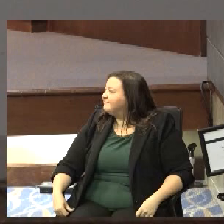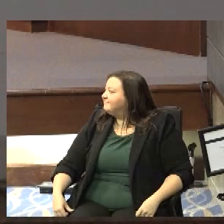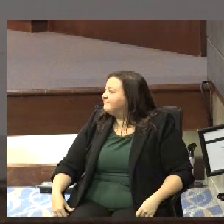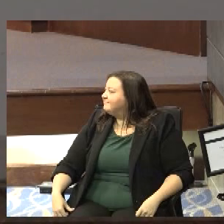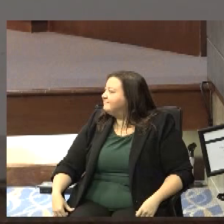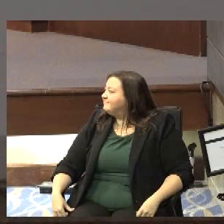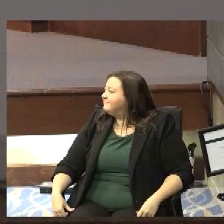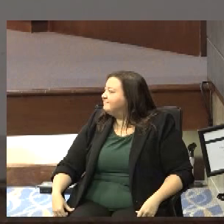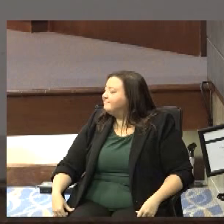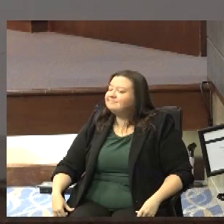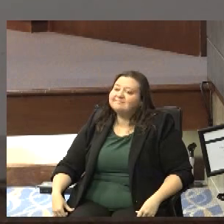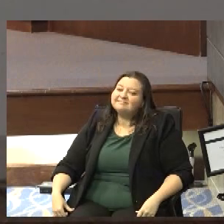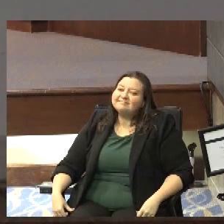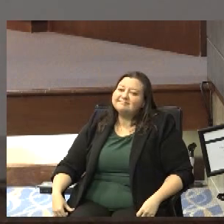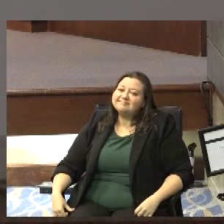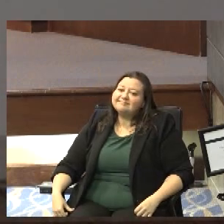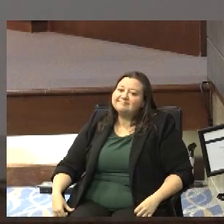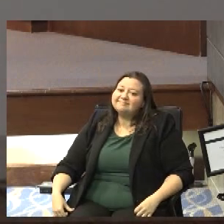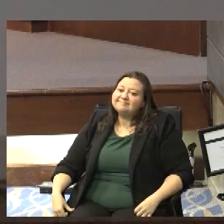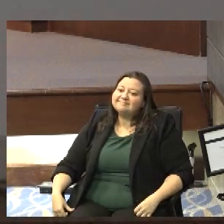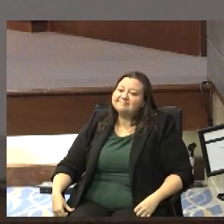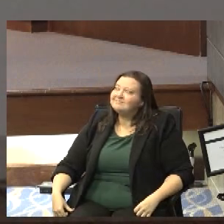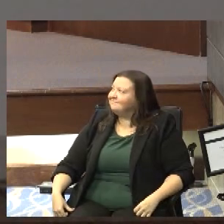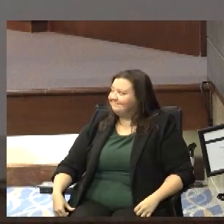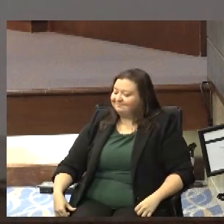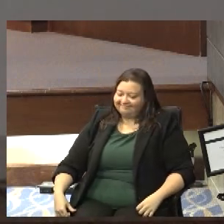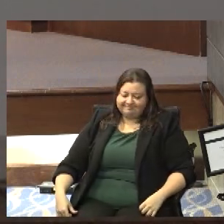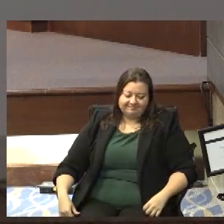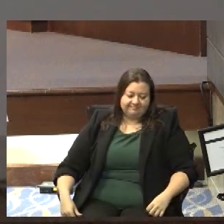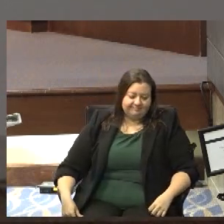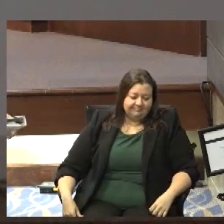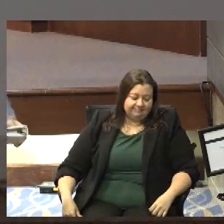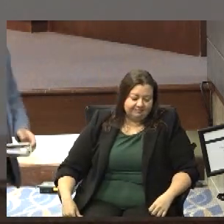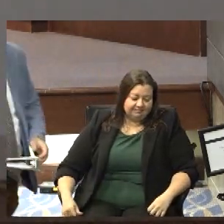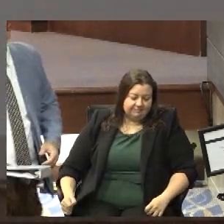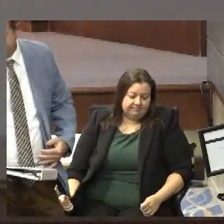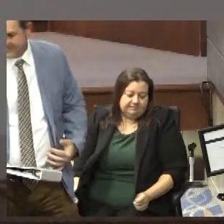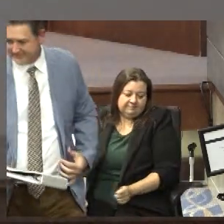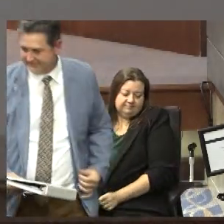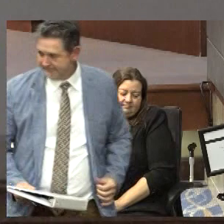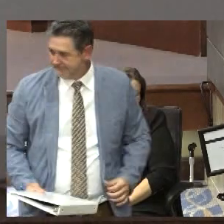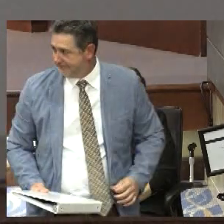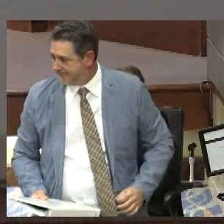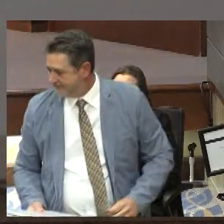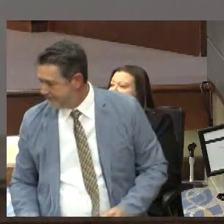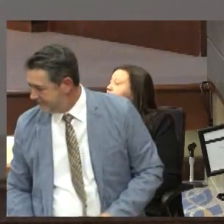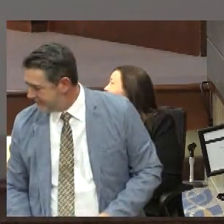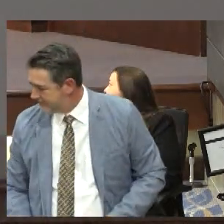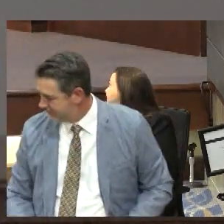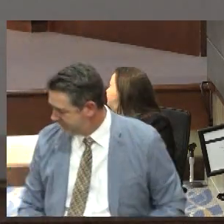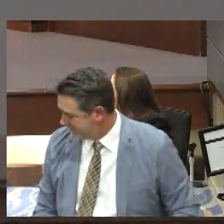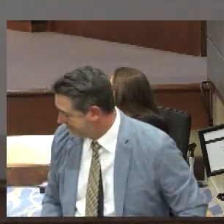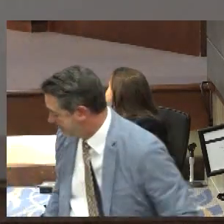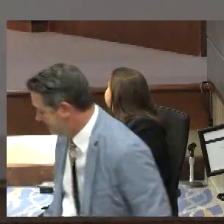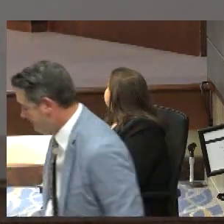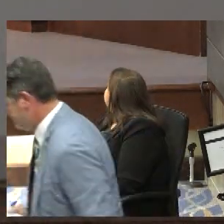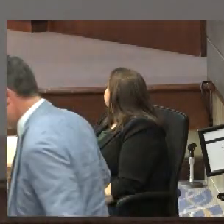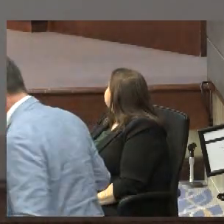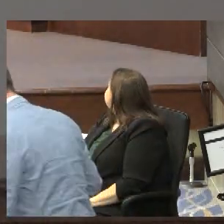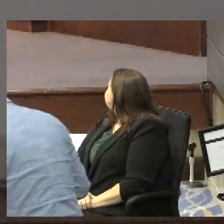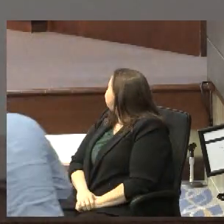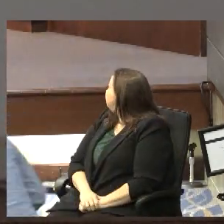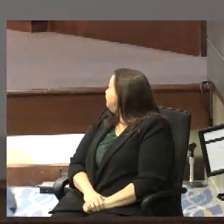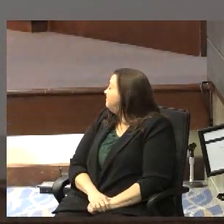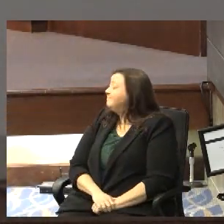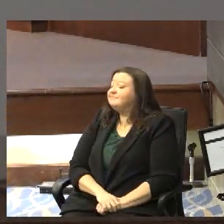Suffering to freestyle rap. I think he wants one of the talking heads. He wants DJ Z Trip backtracking him. All right.